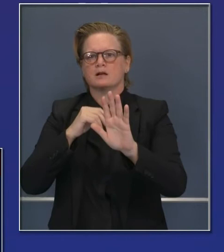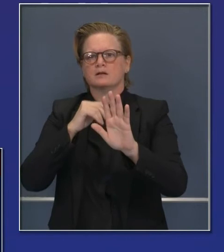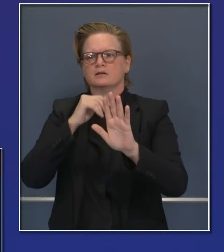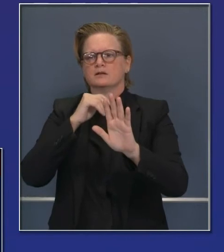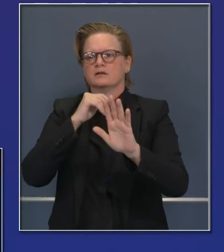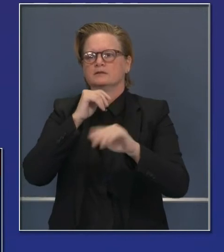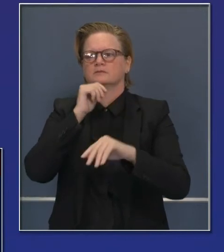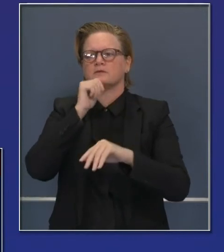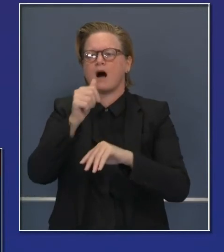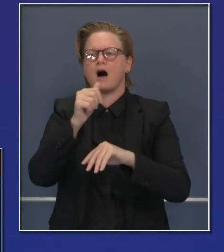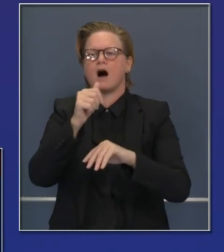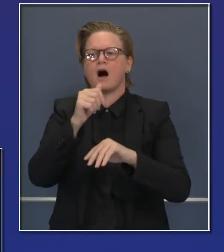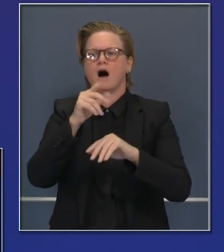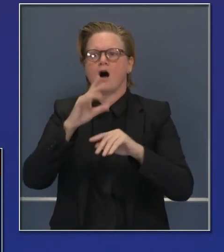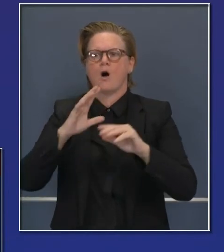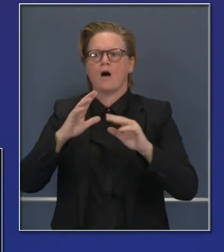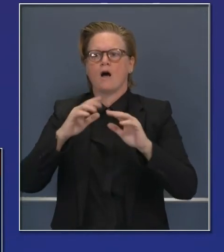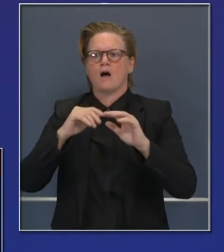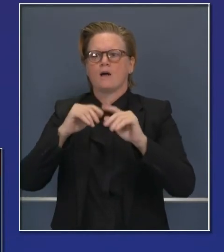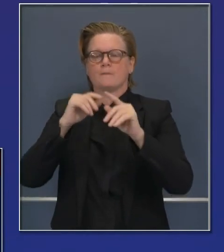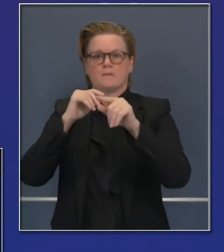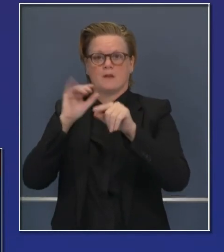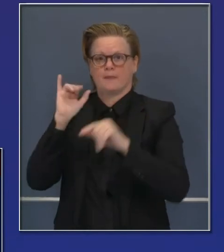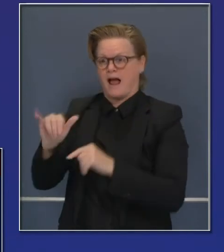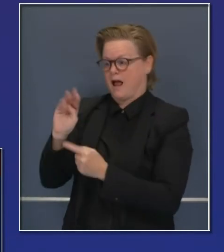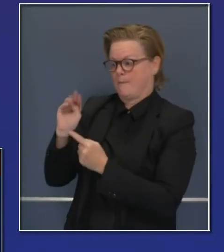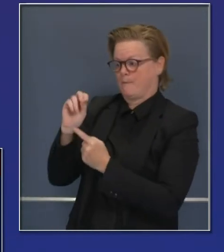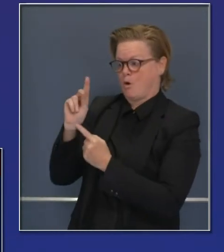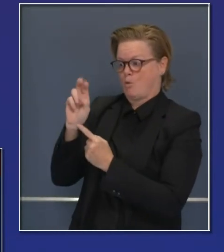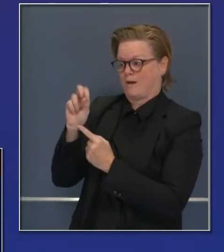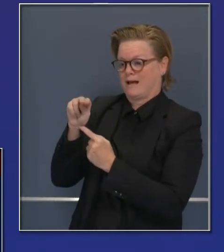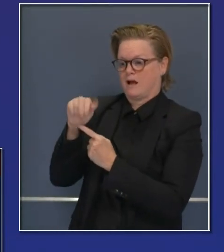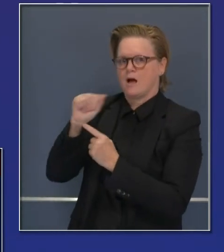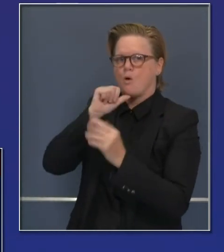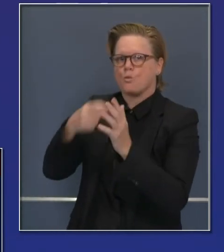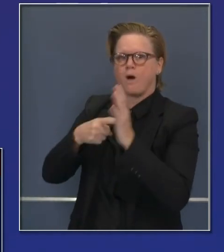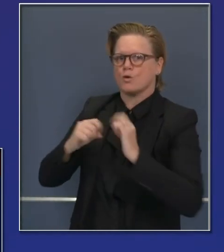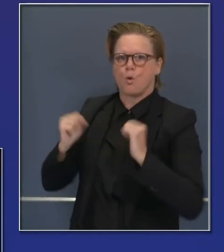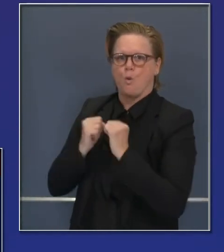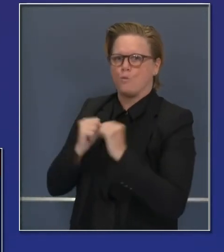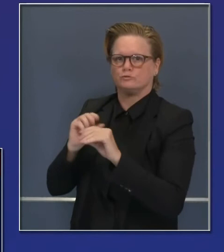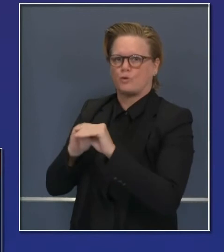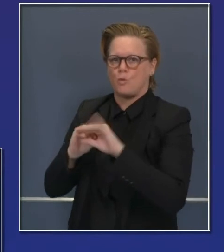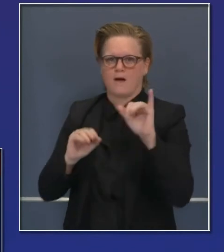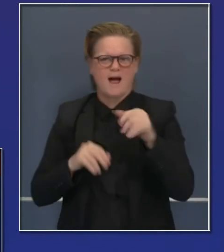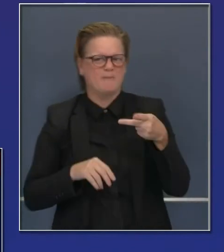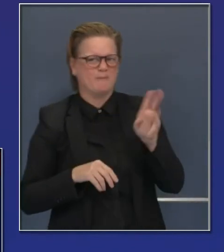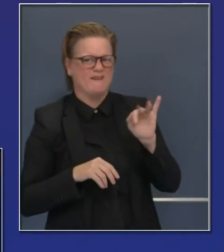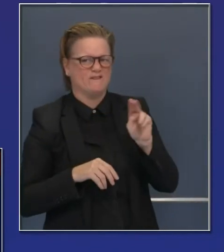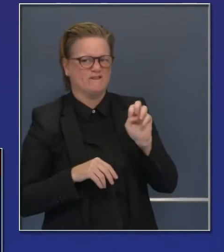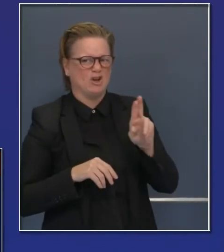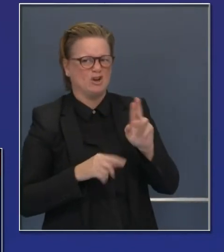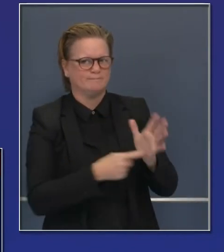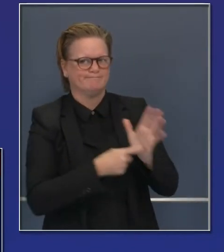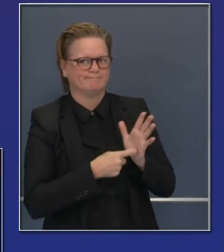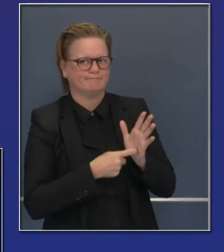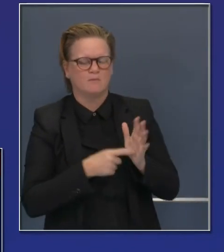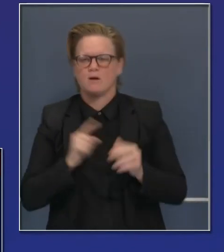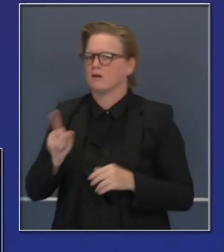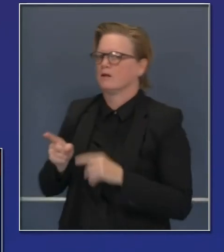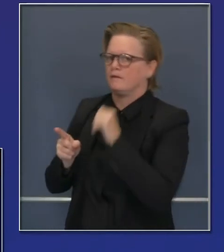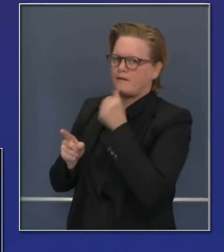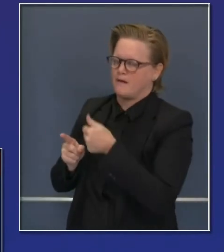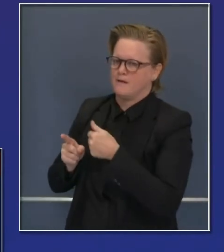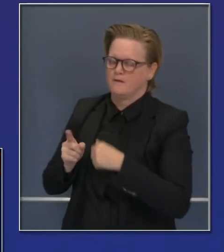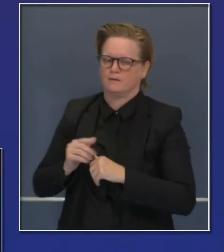storage vaccines. These are just cold storage vaccines. And so it's a different distribution strategy. It